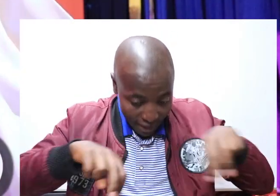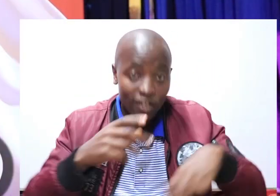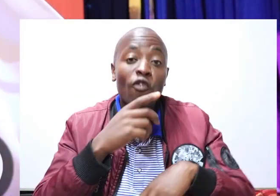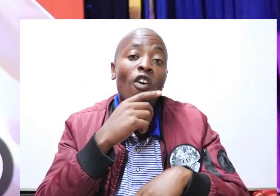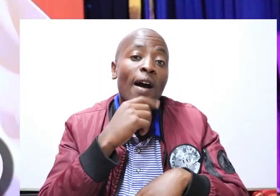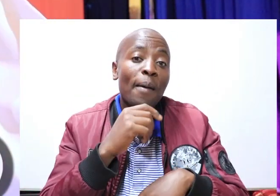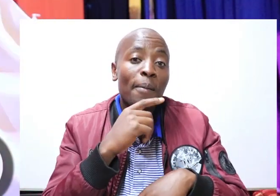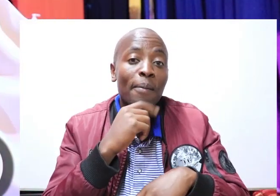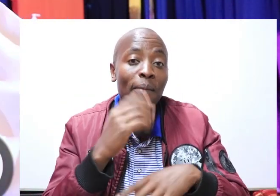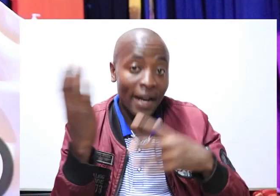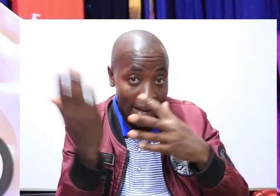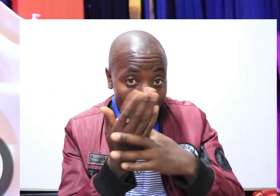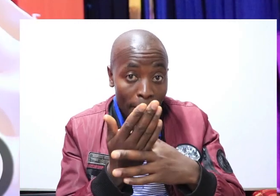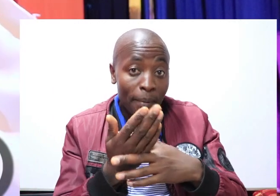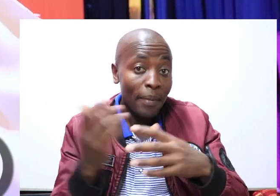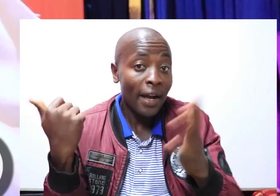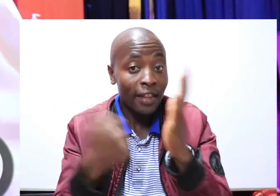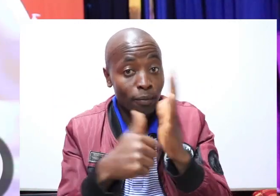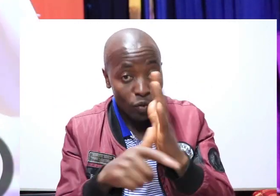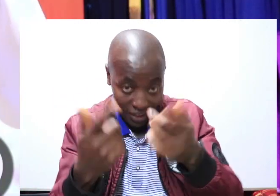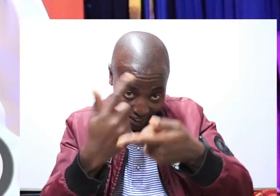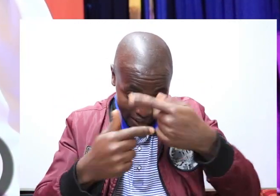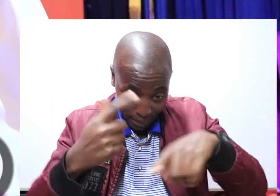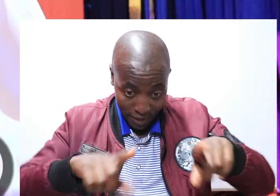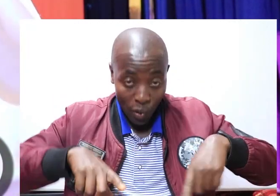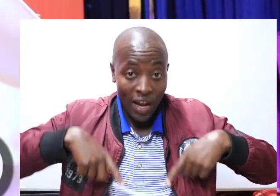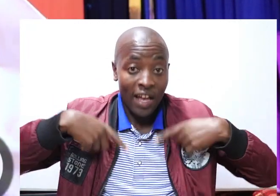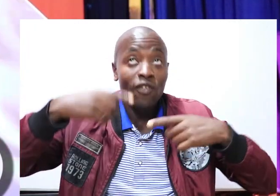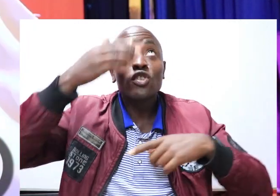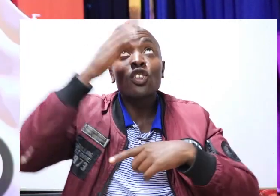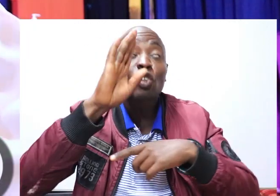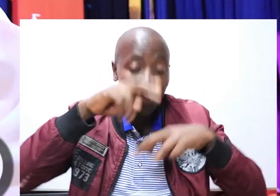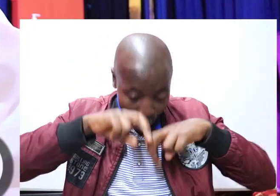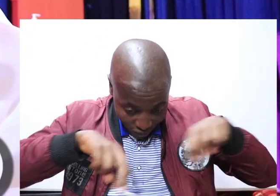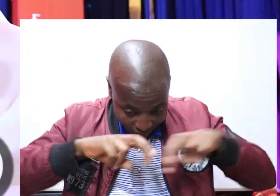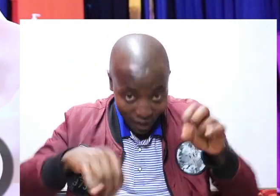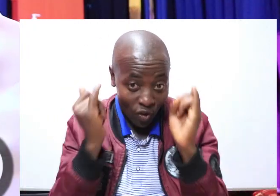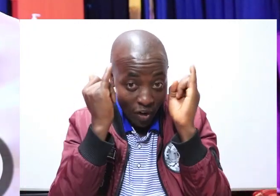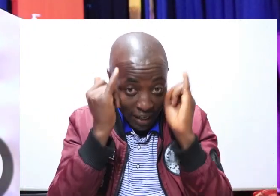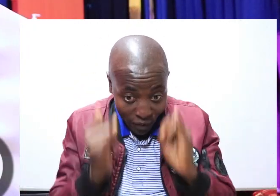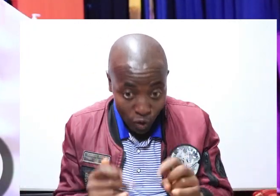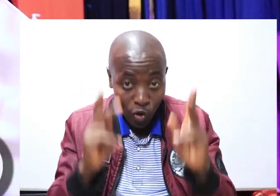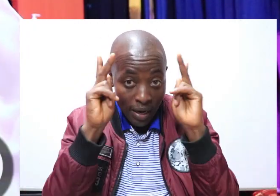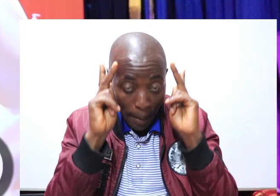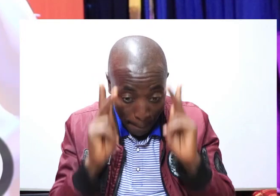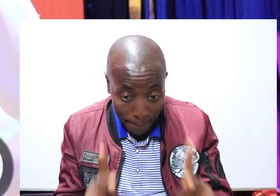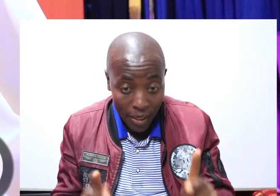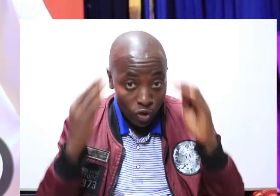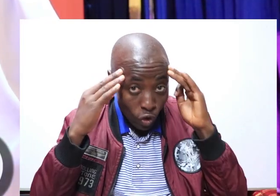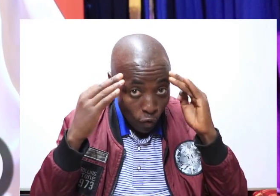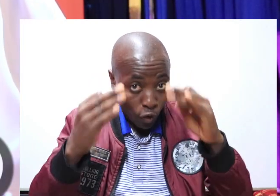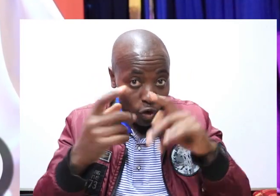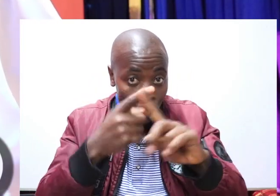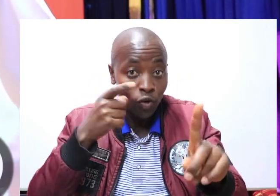man. Among us, the troubles that come through our lives, God looks for an individual and personal commitment